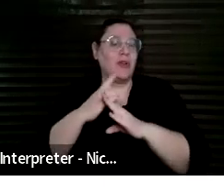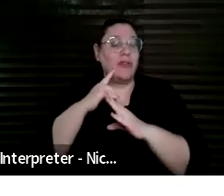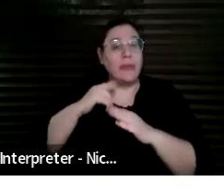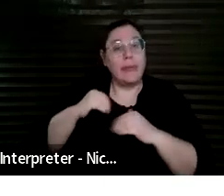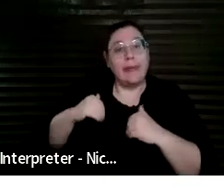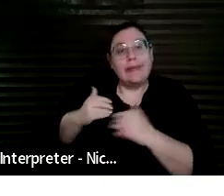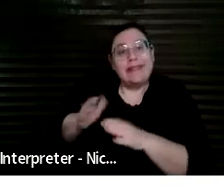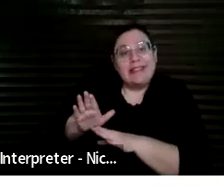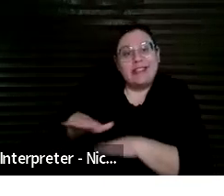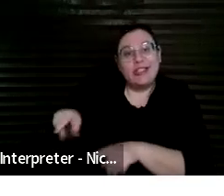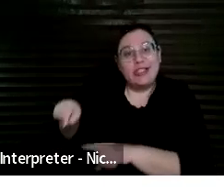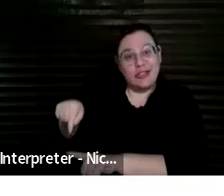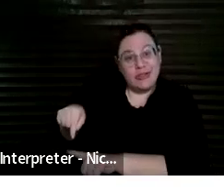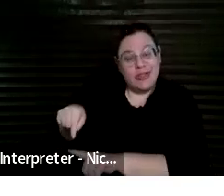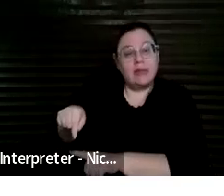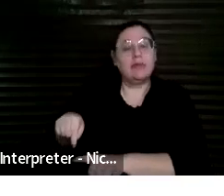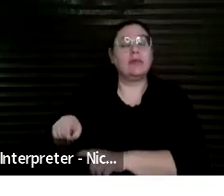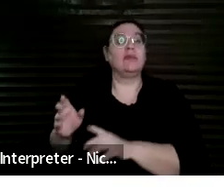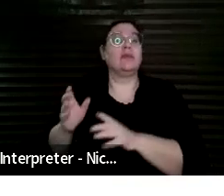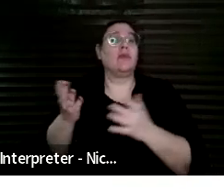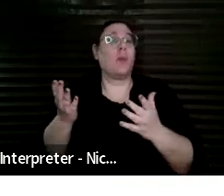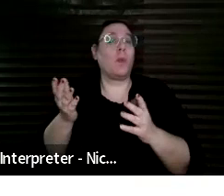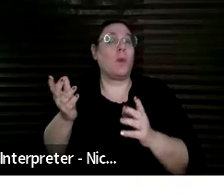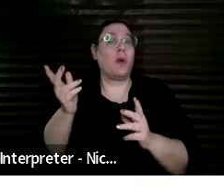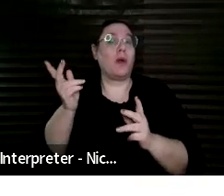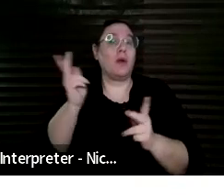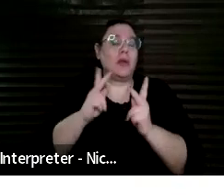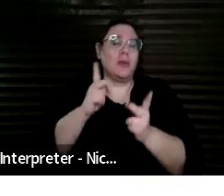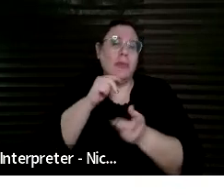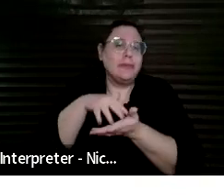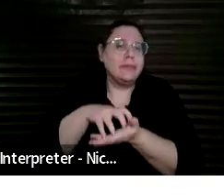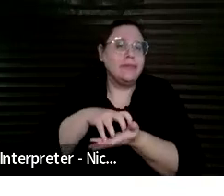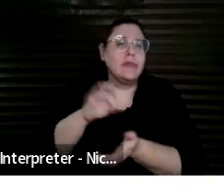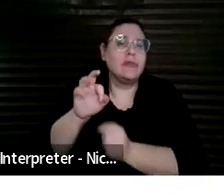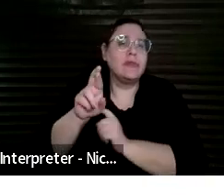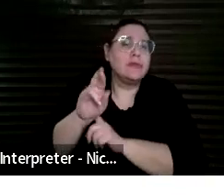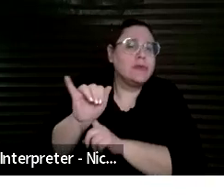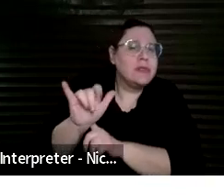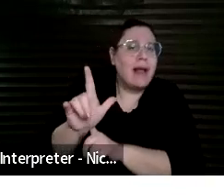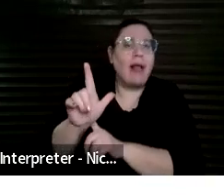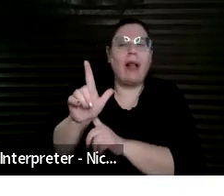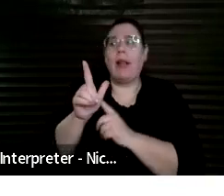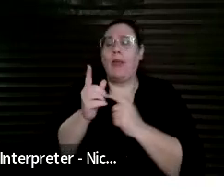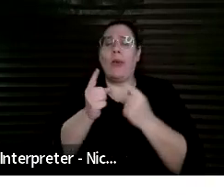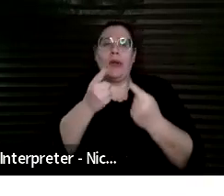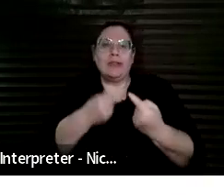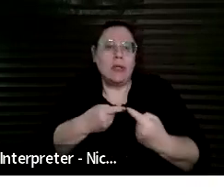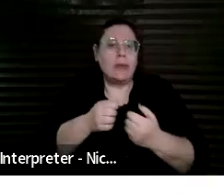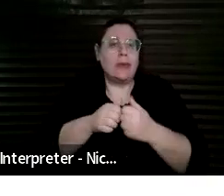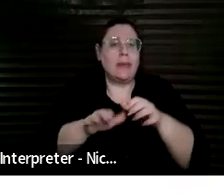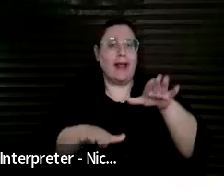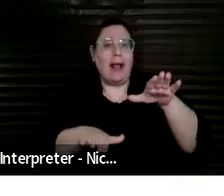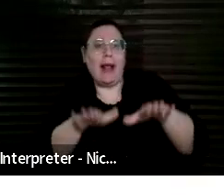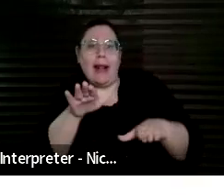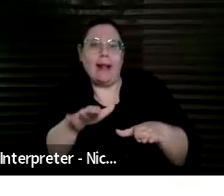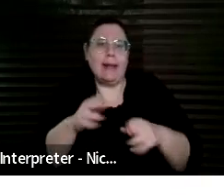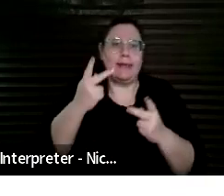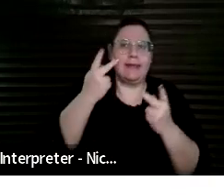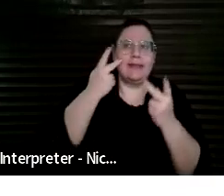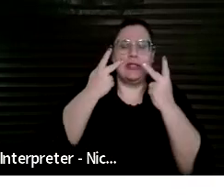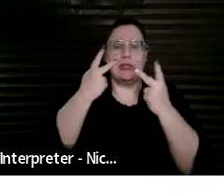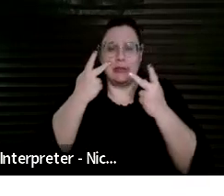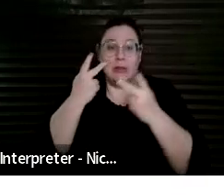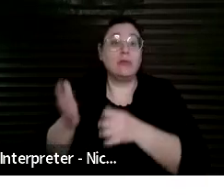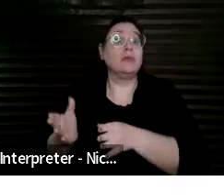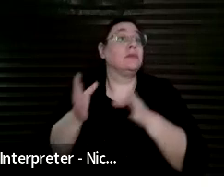are frail or having problems with balance or vision, and persons who use wheelchairs, walkers,